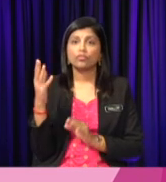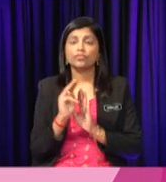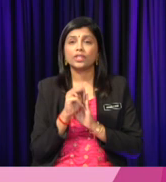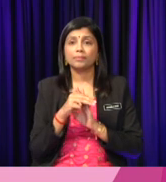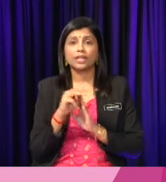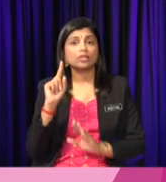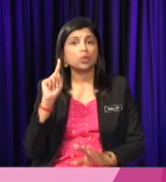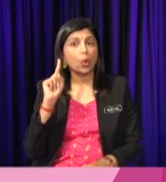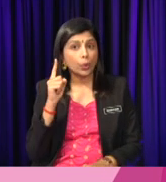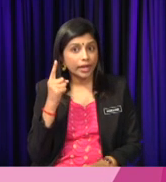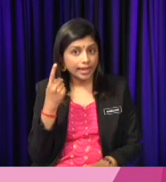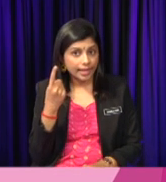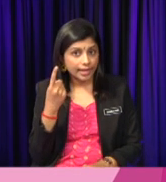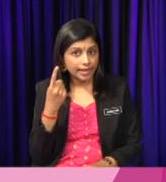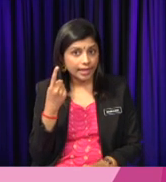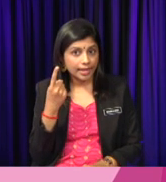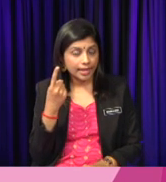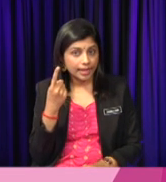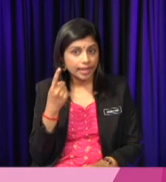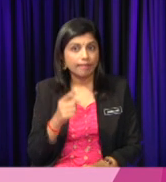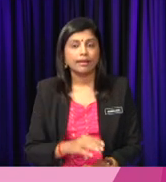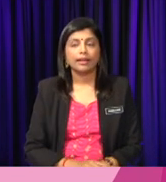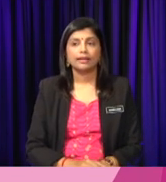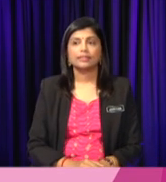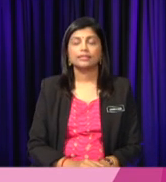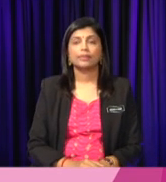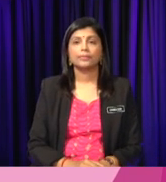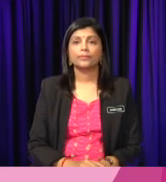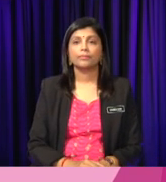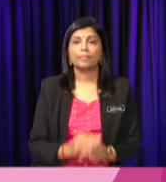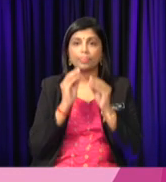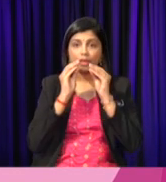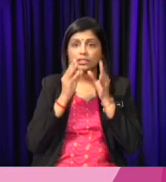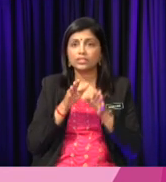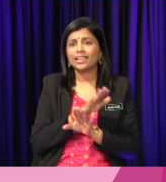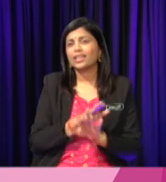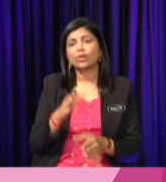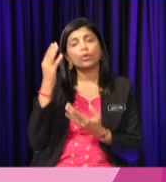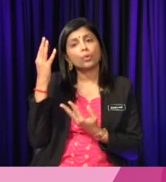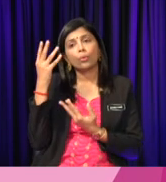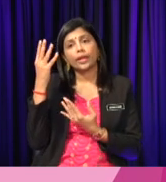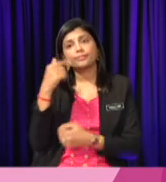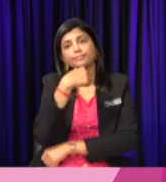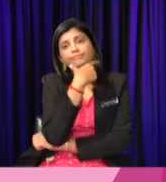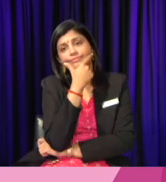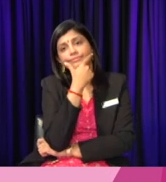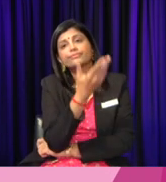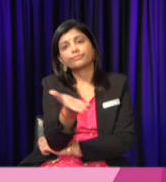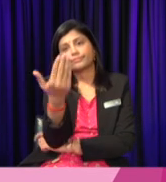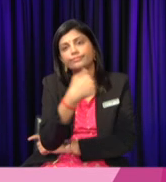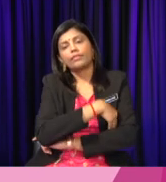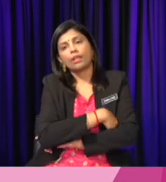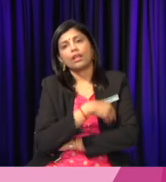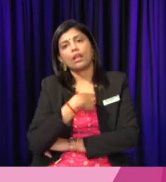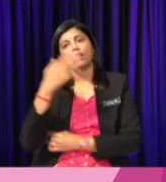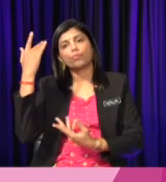cannot sit and wait and wait and wait because we have to be fair to all the pupils around Malaysia.